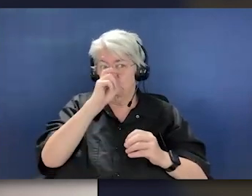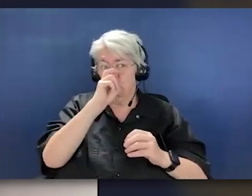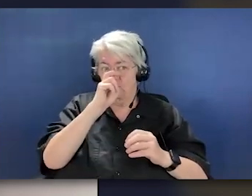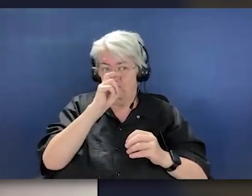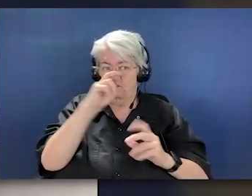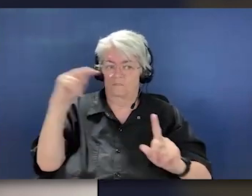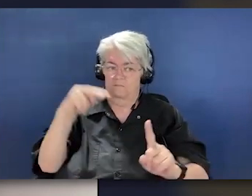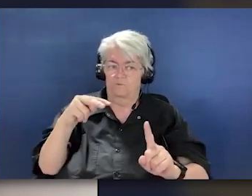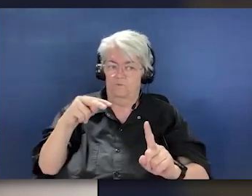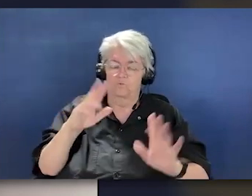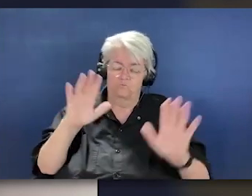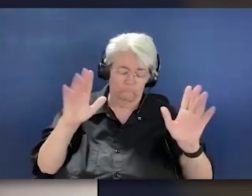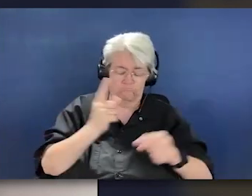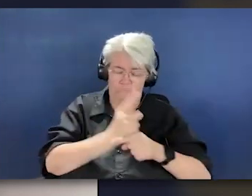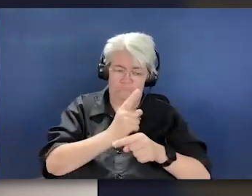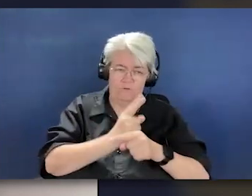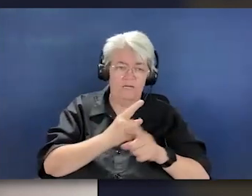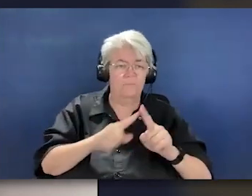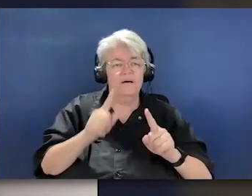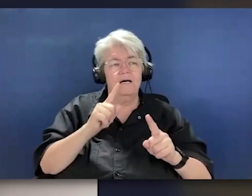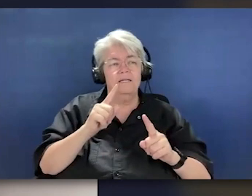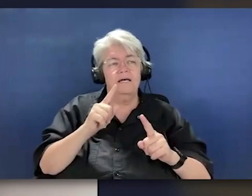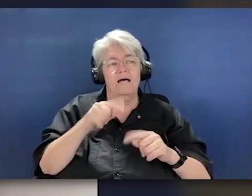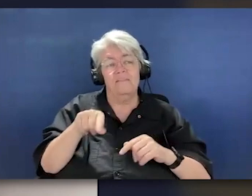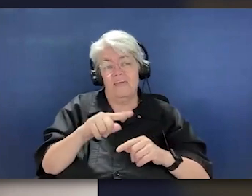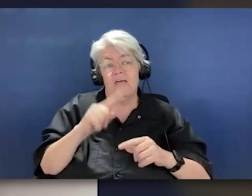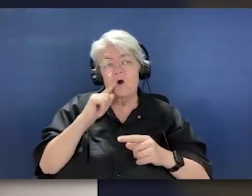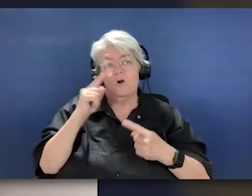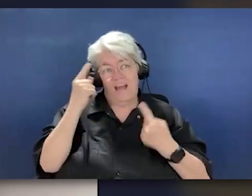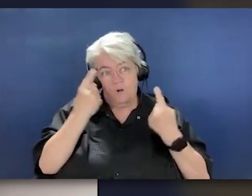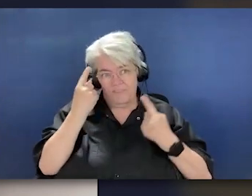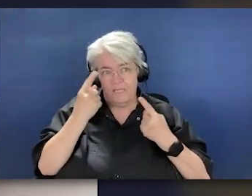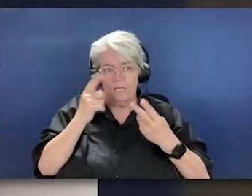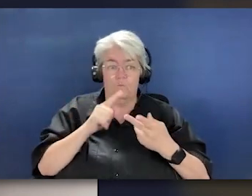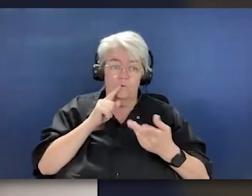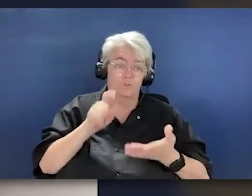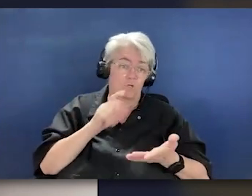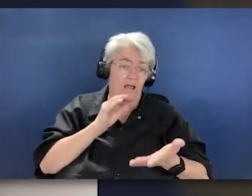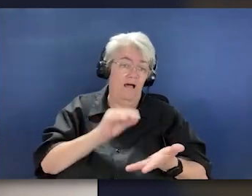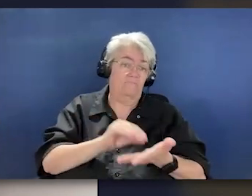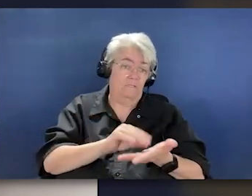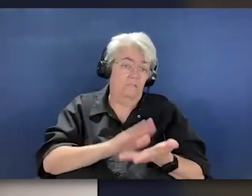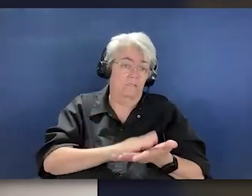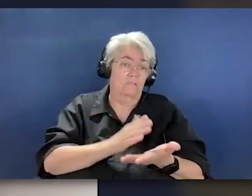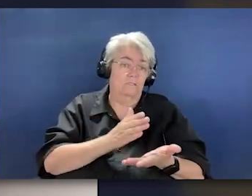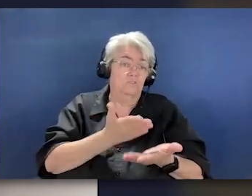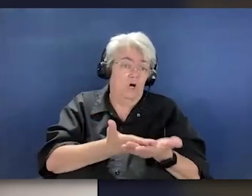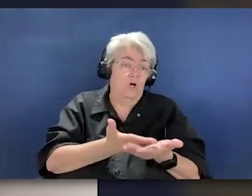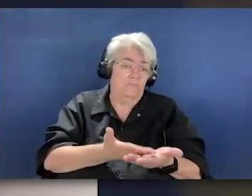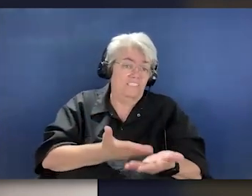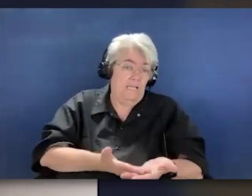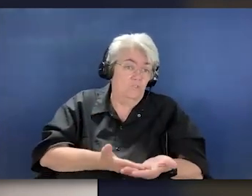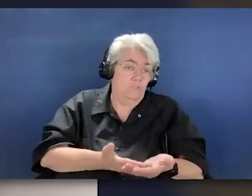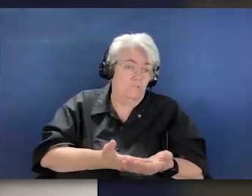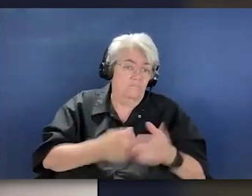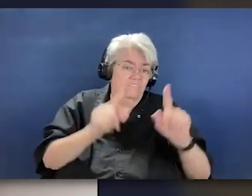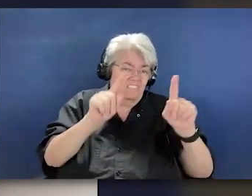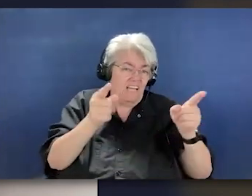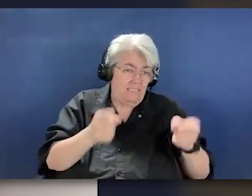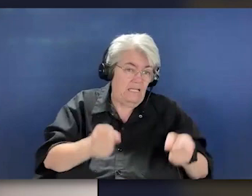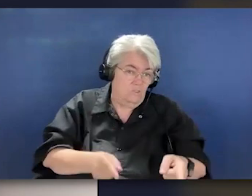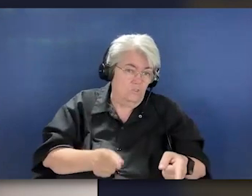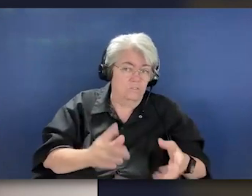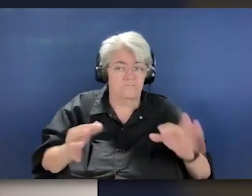I believe there's also been room made for documentation of the use of this tool in different contexts. So I think it's in line with some of